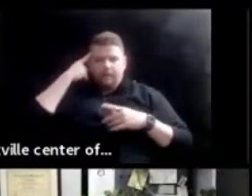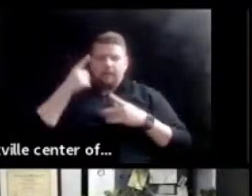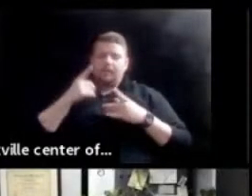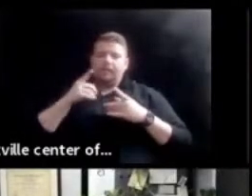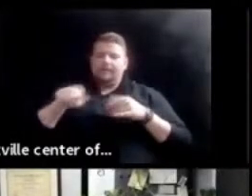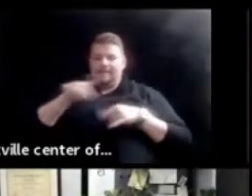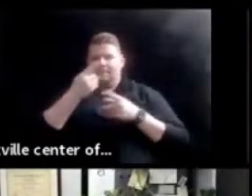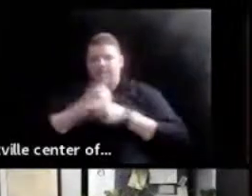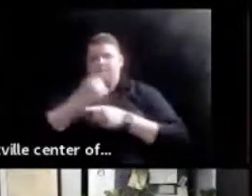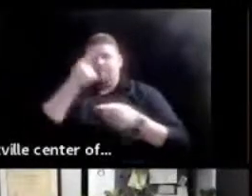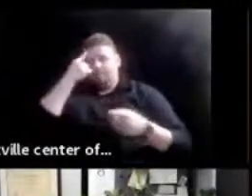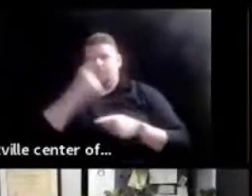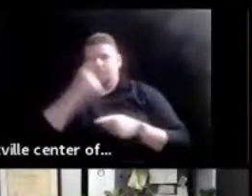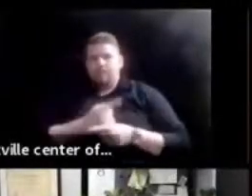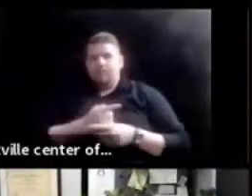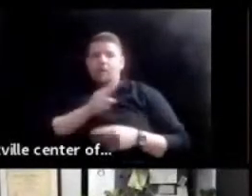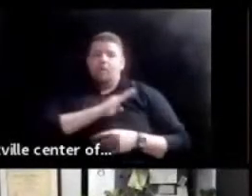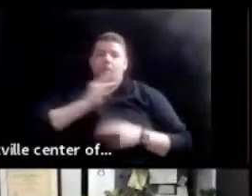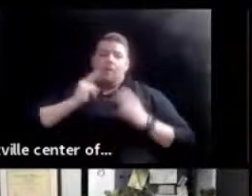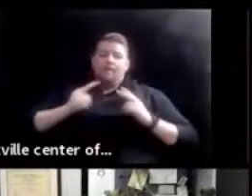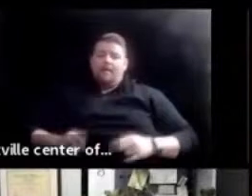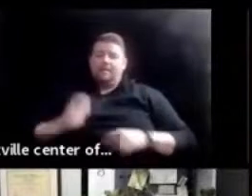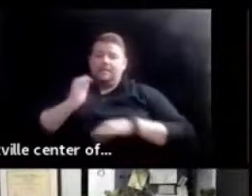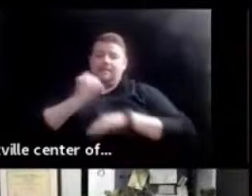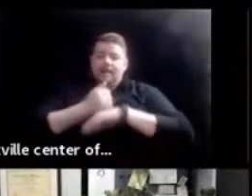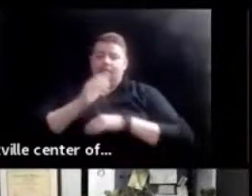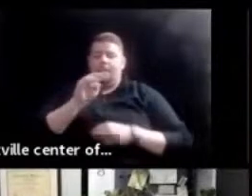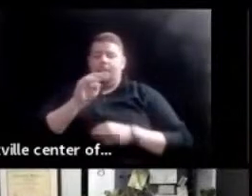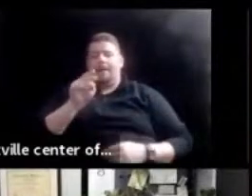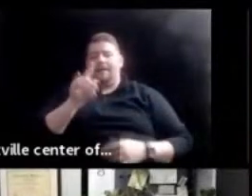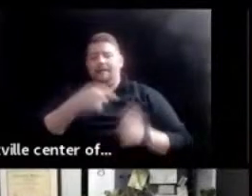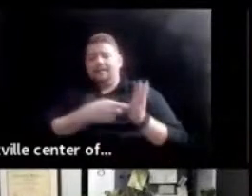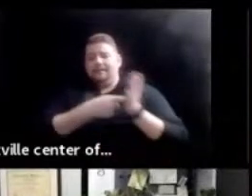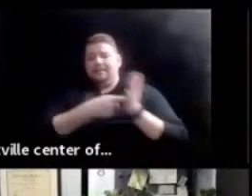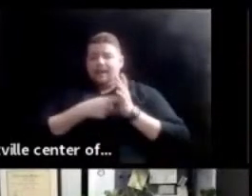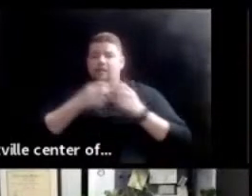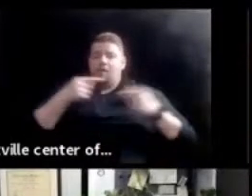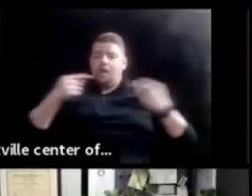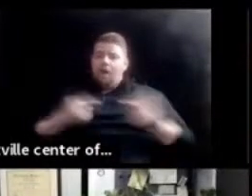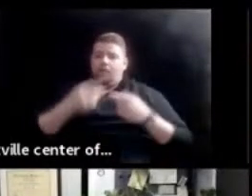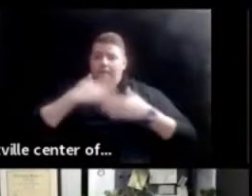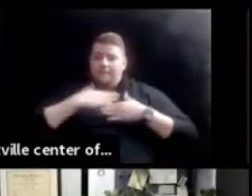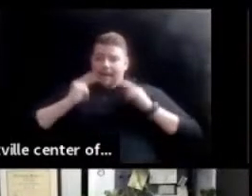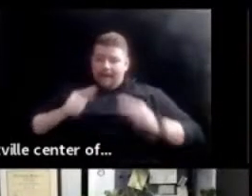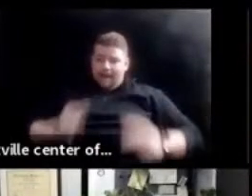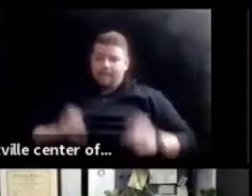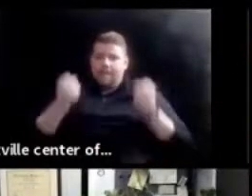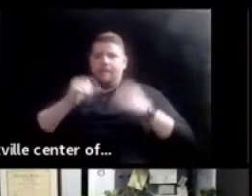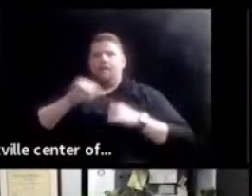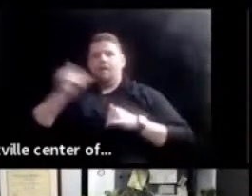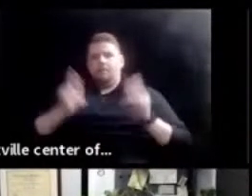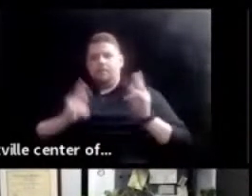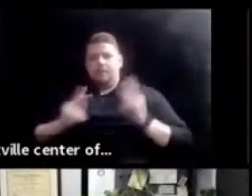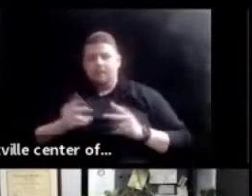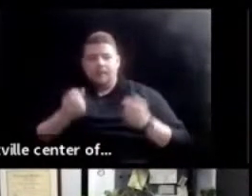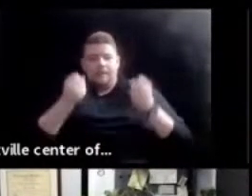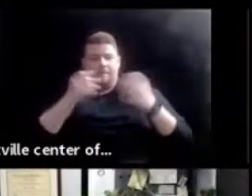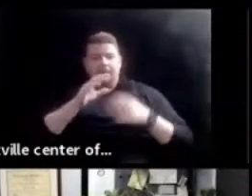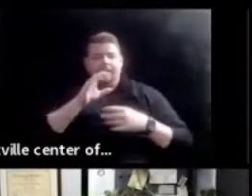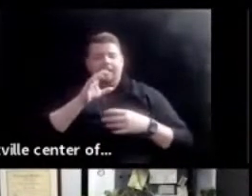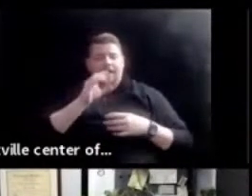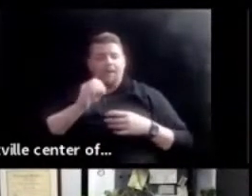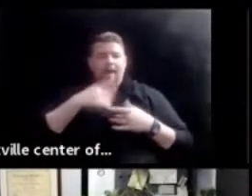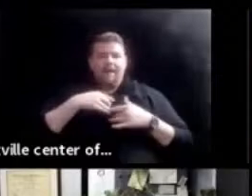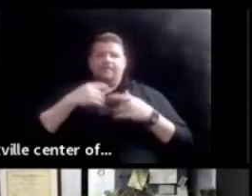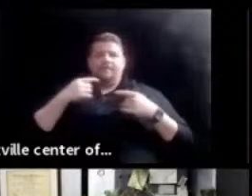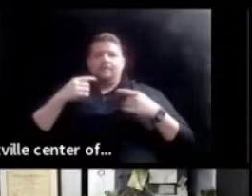proper. This Board of Health has established mandates that are harmful to my health and to many others. Many in this county have medical and or